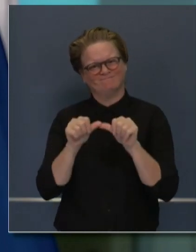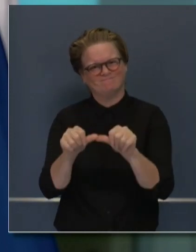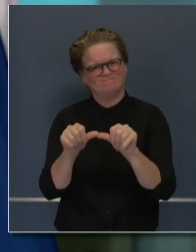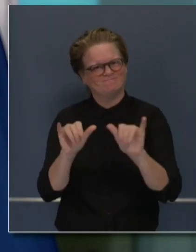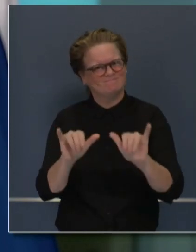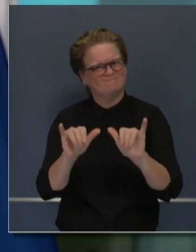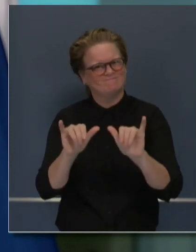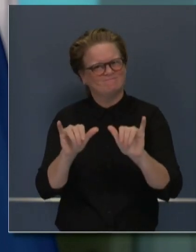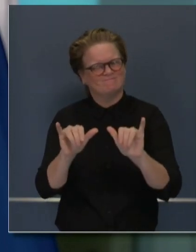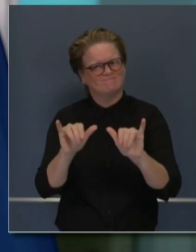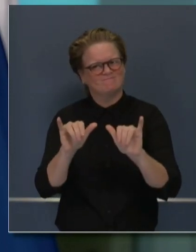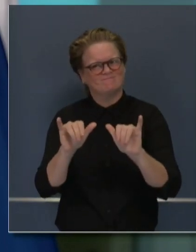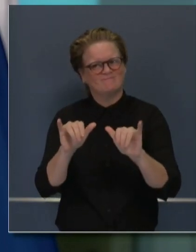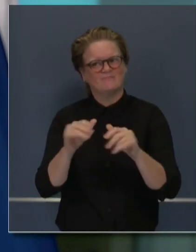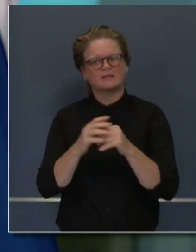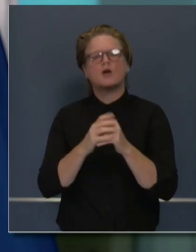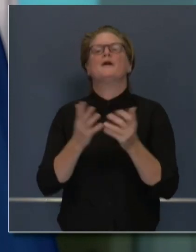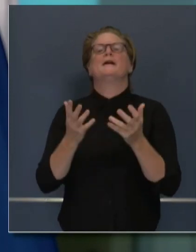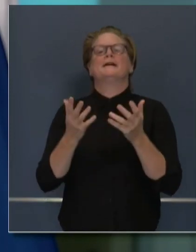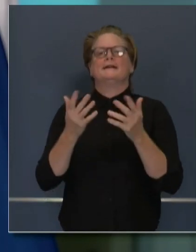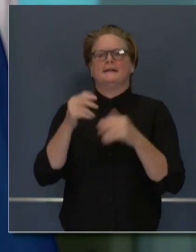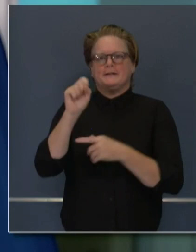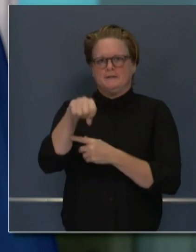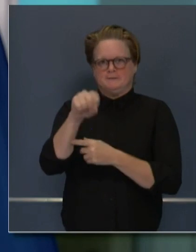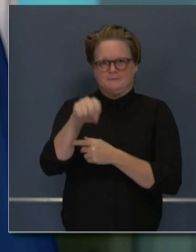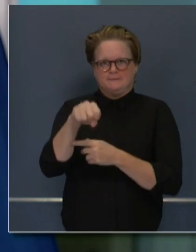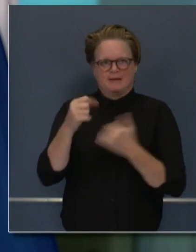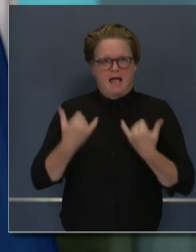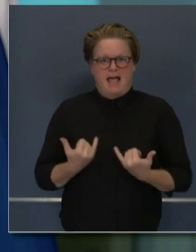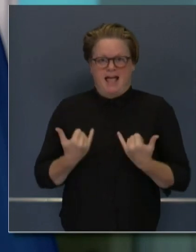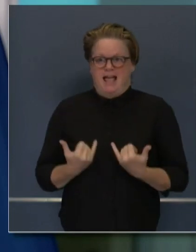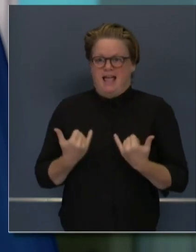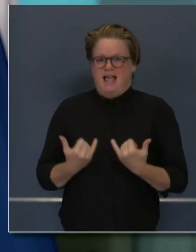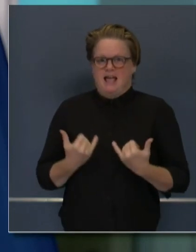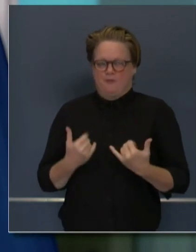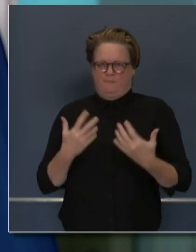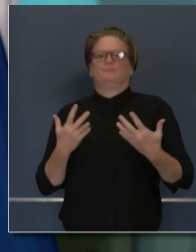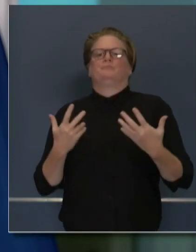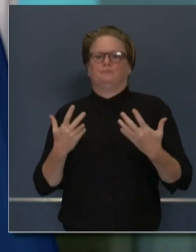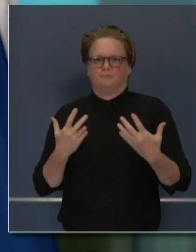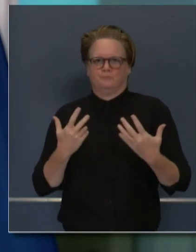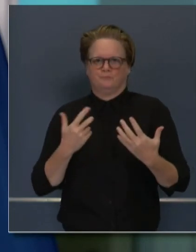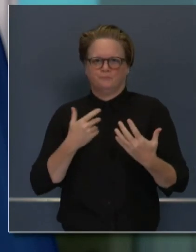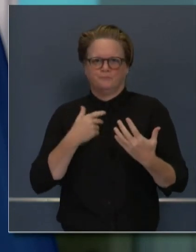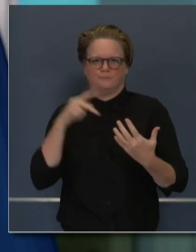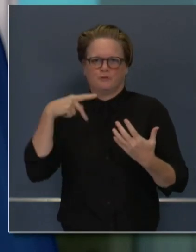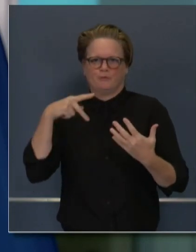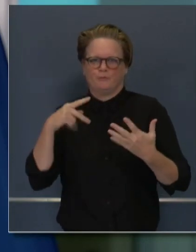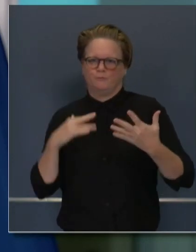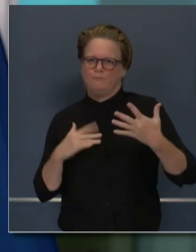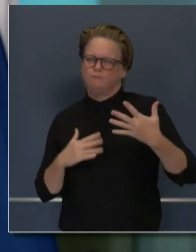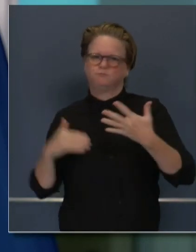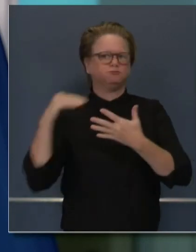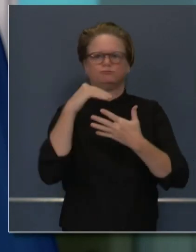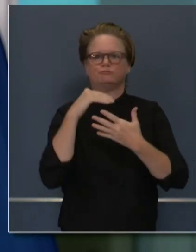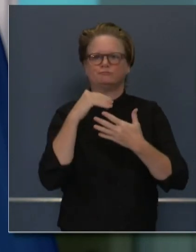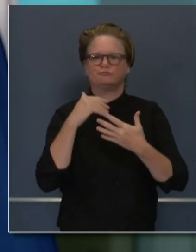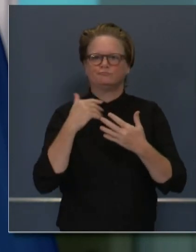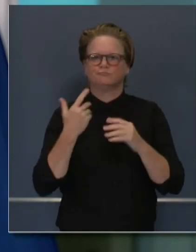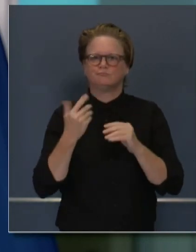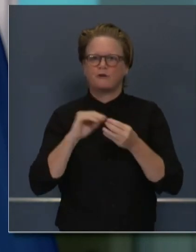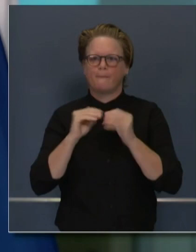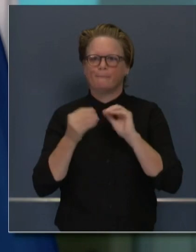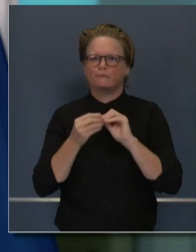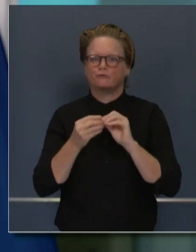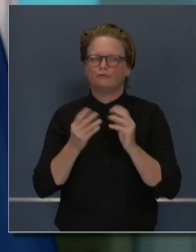of now 41 counties in total in purple tells us, exactly underscores what the governor shared, which is